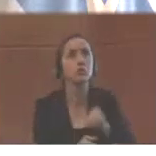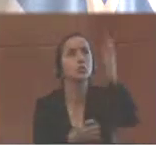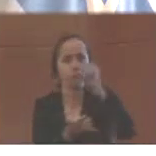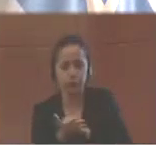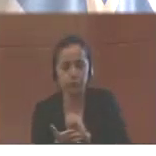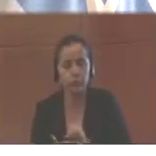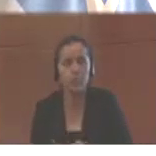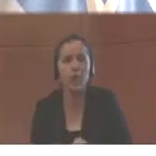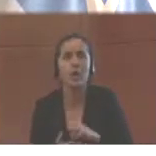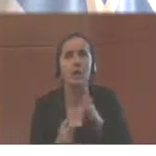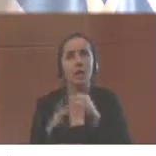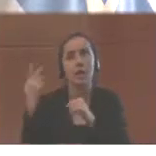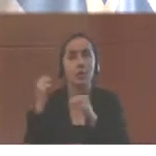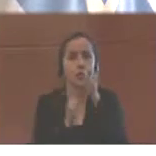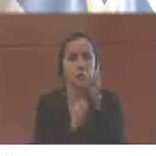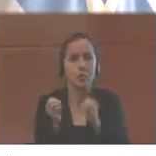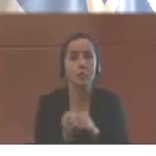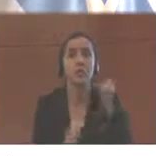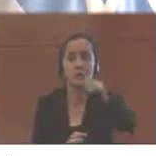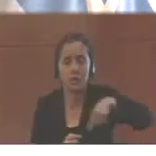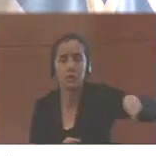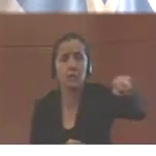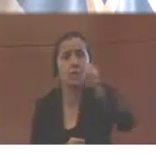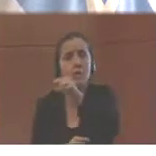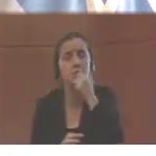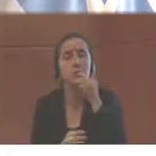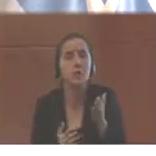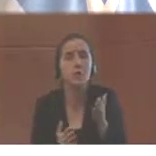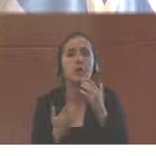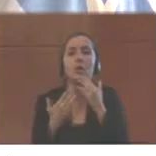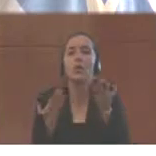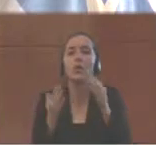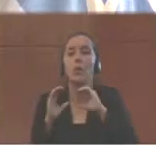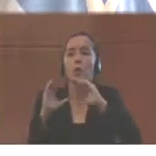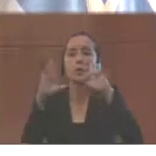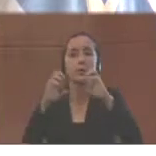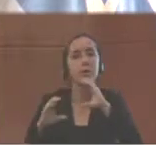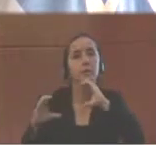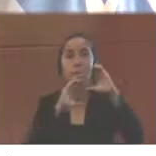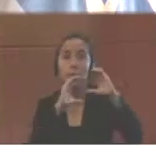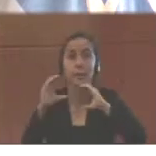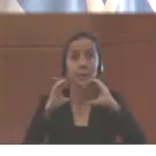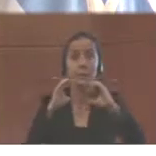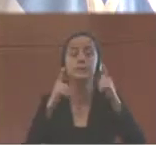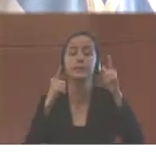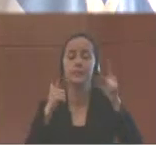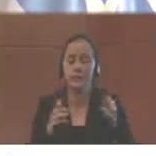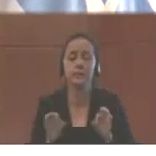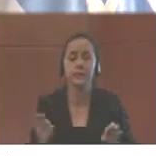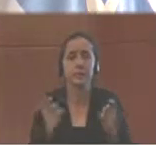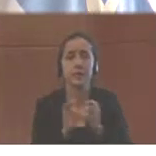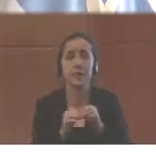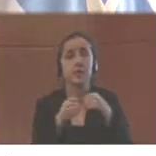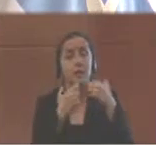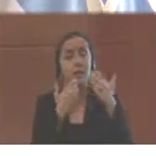country. Actions and communications have all been carried out. Ladies and